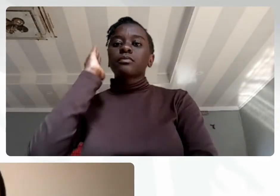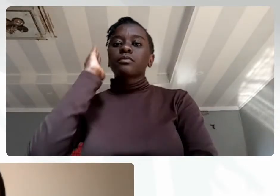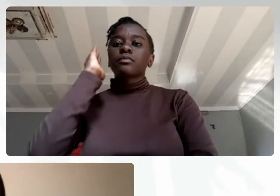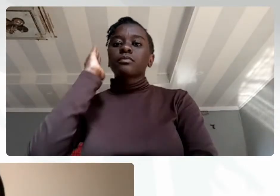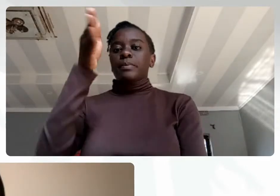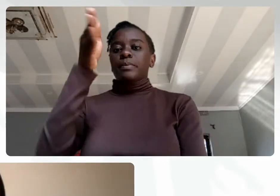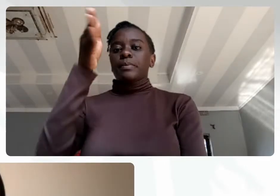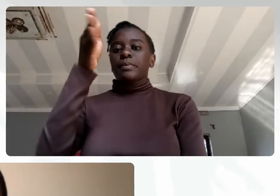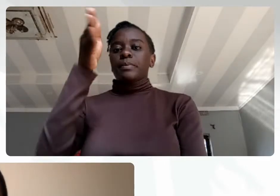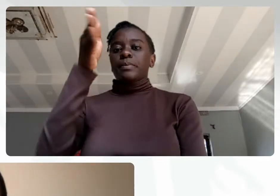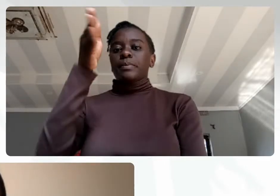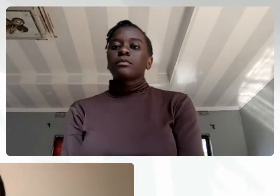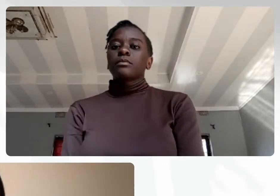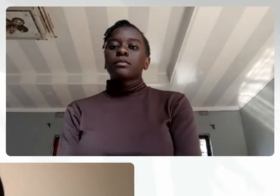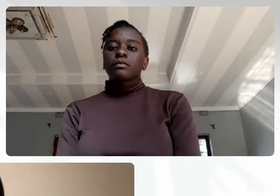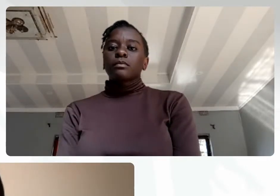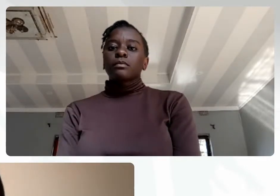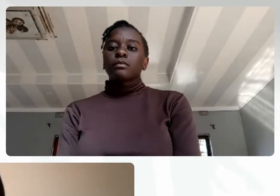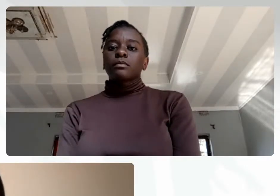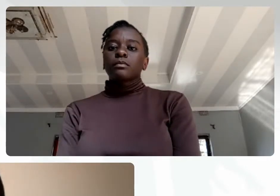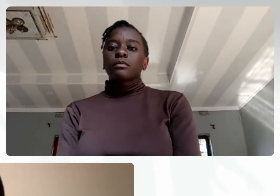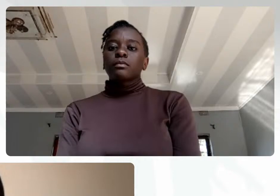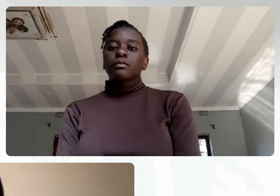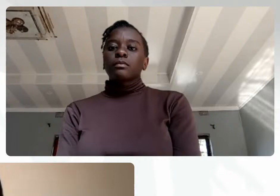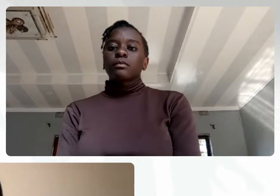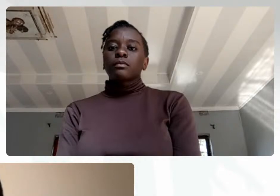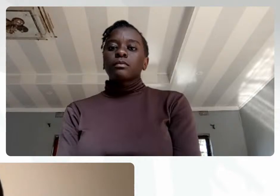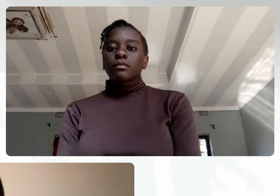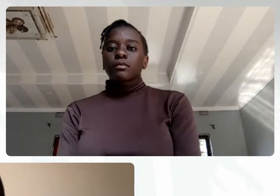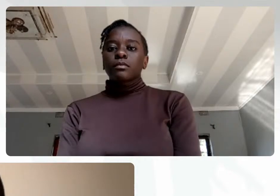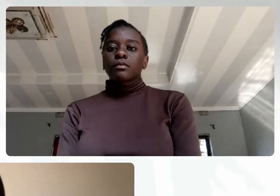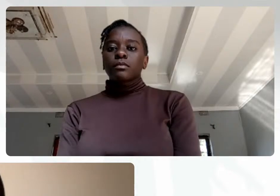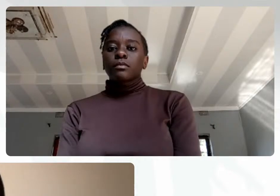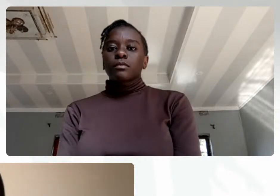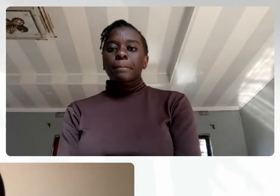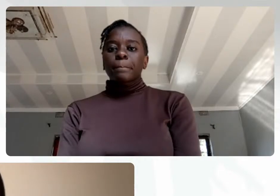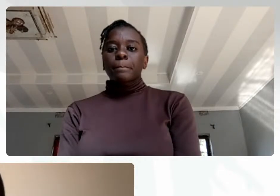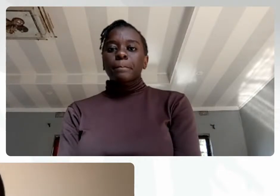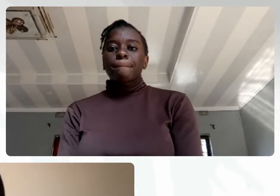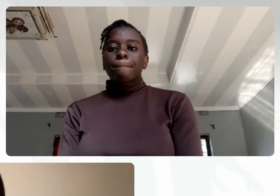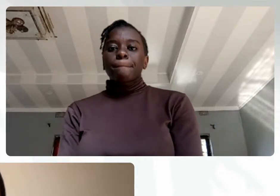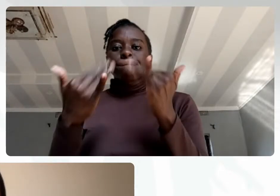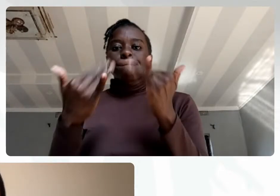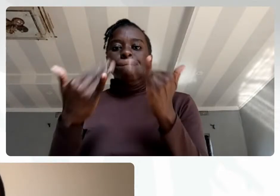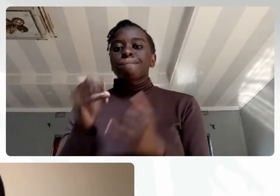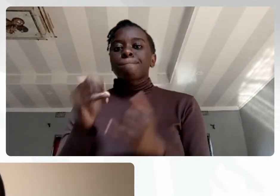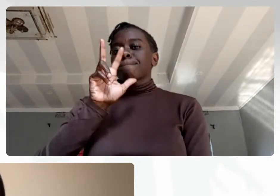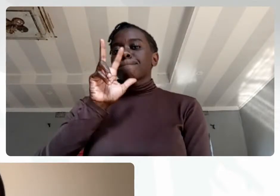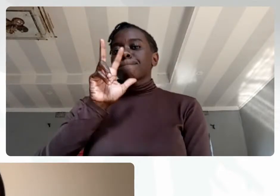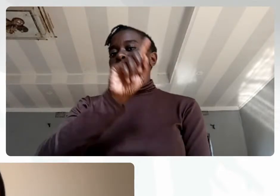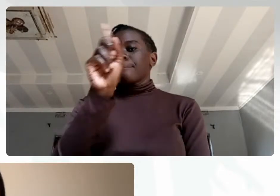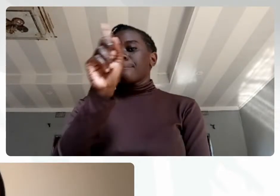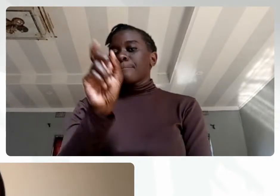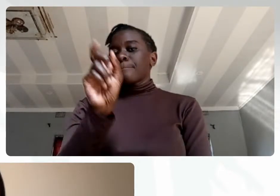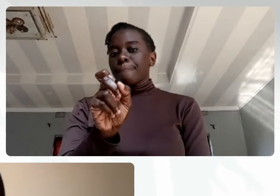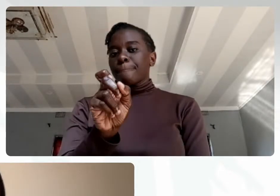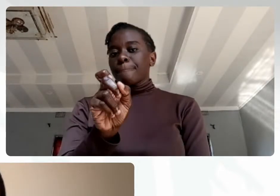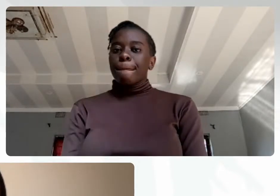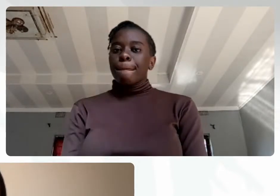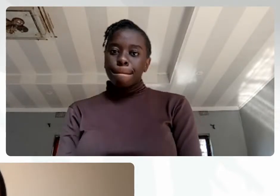3 questions before you go. So here are the 3 questions, Doc. So what are the biggest